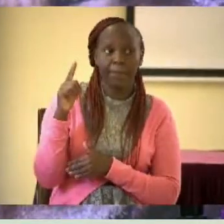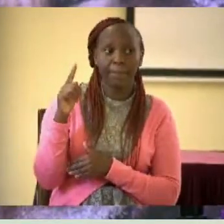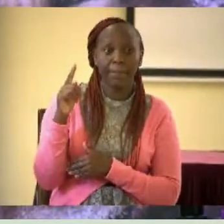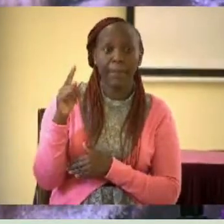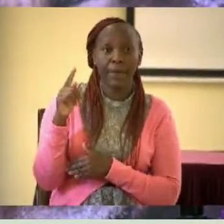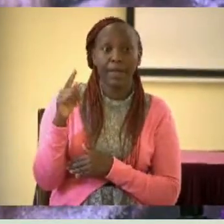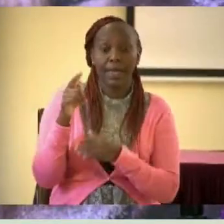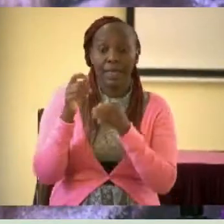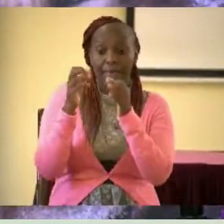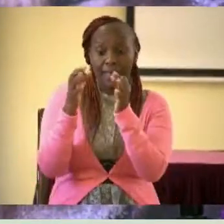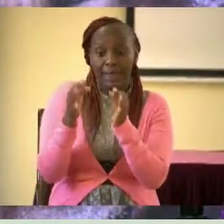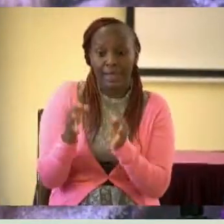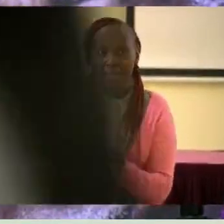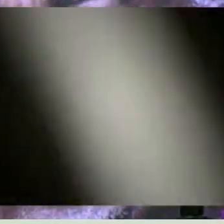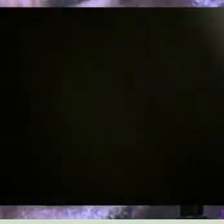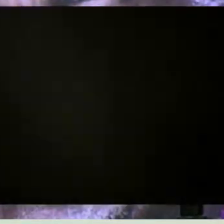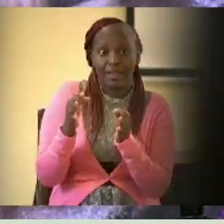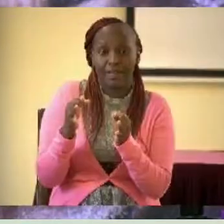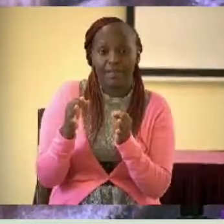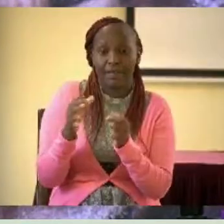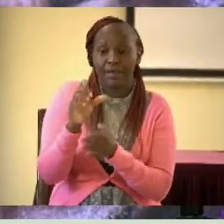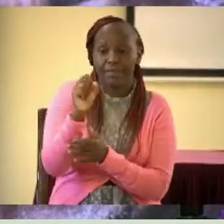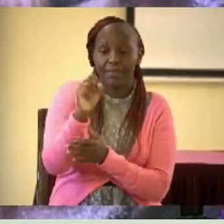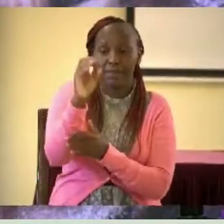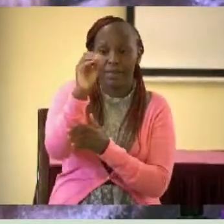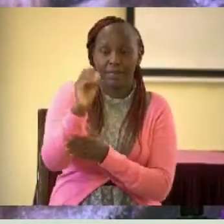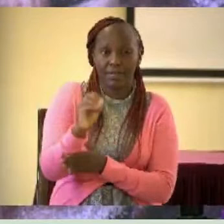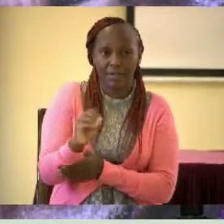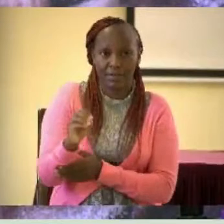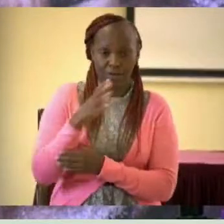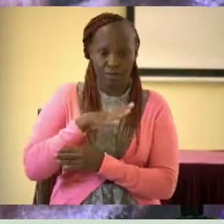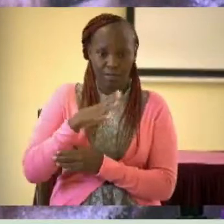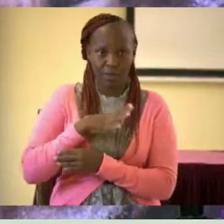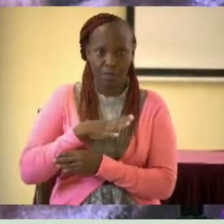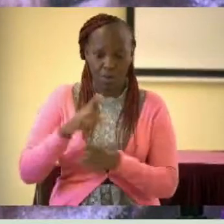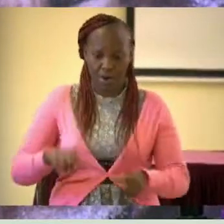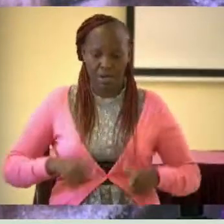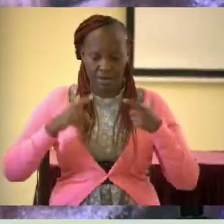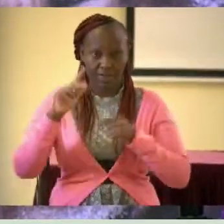when more than 50% of the population